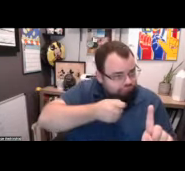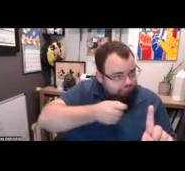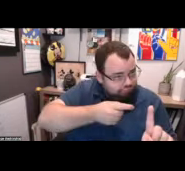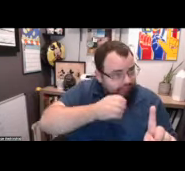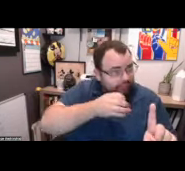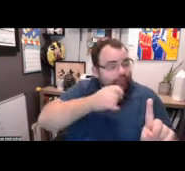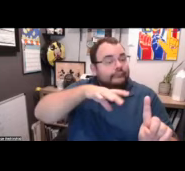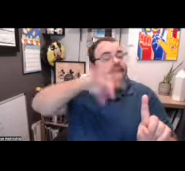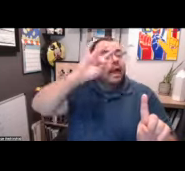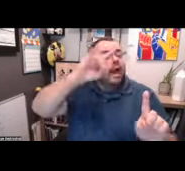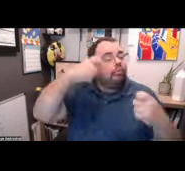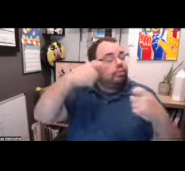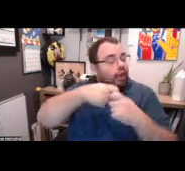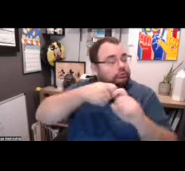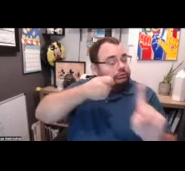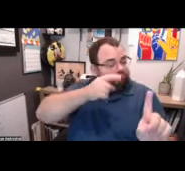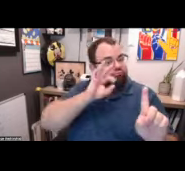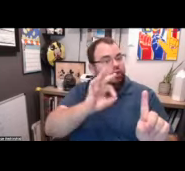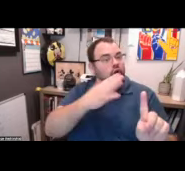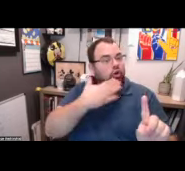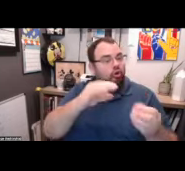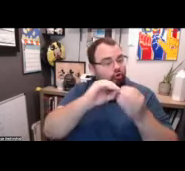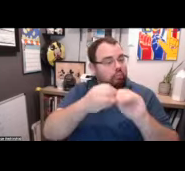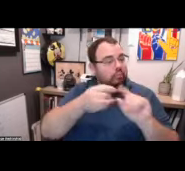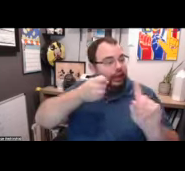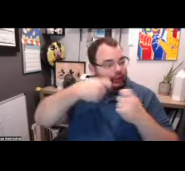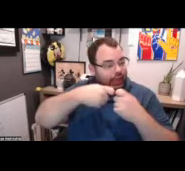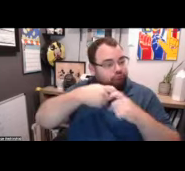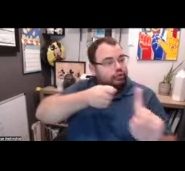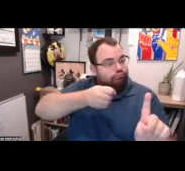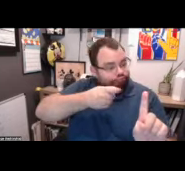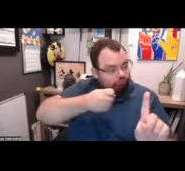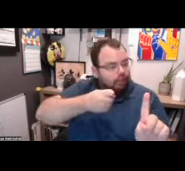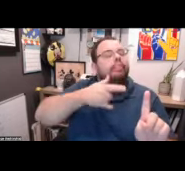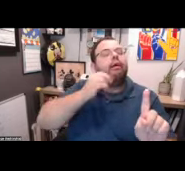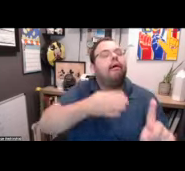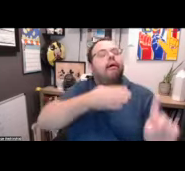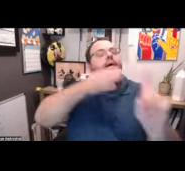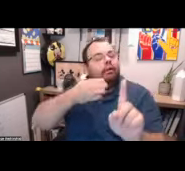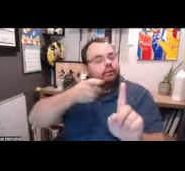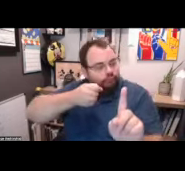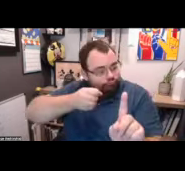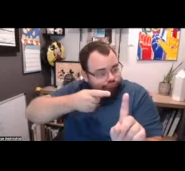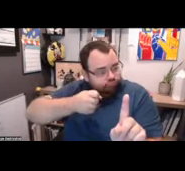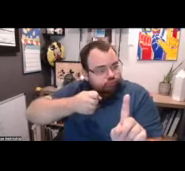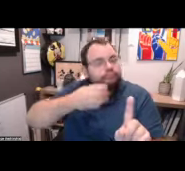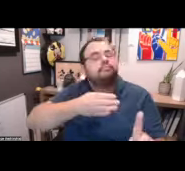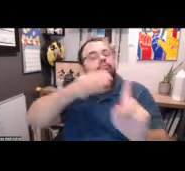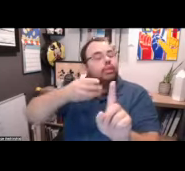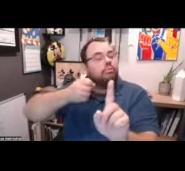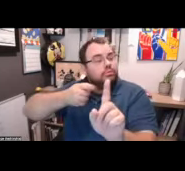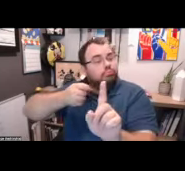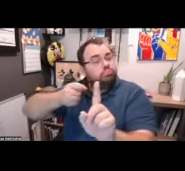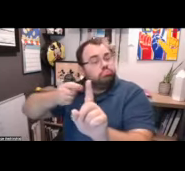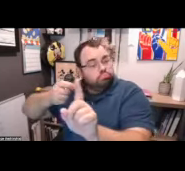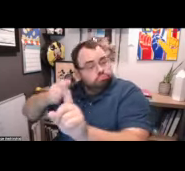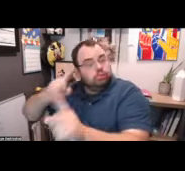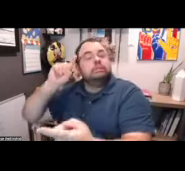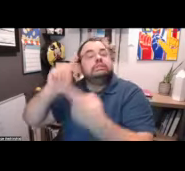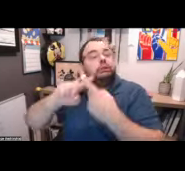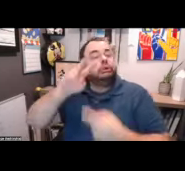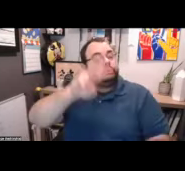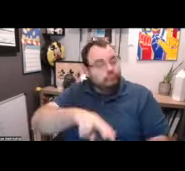Meaning the test would signal to one and figure out which one works, which number works best with that. And then move on to the next node and